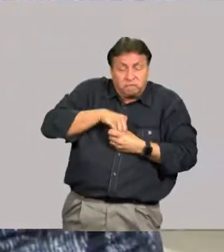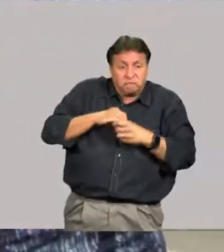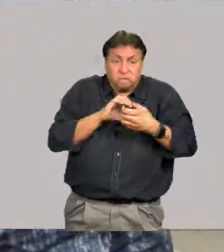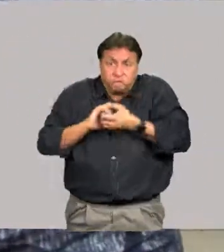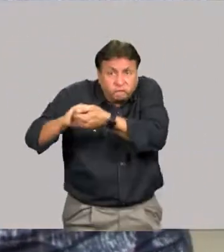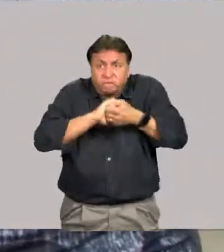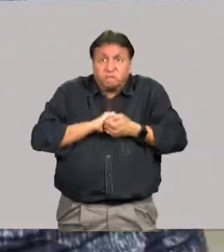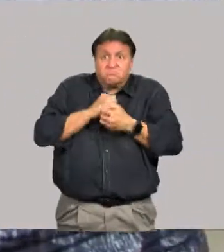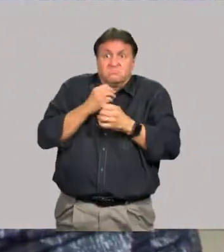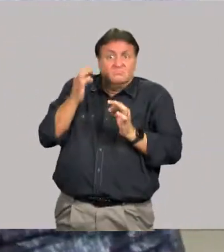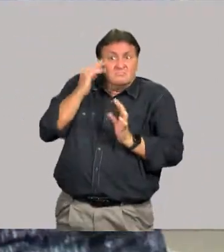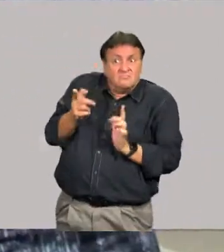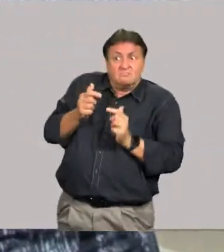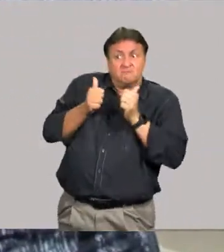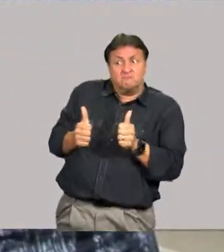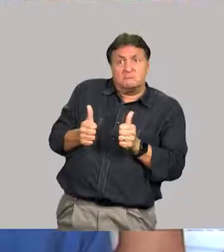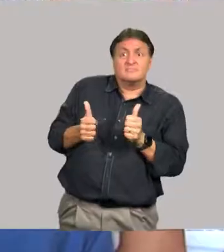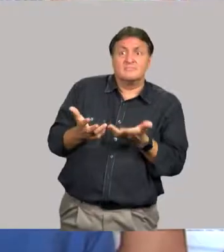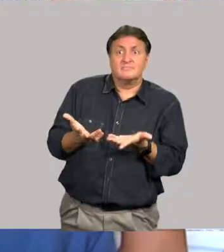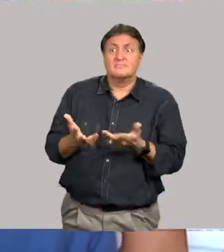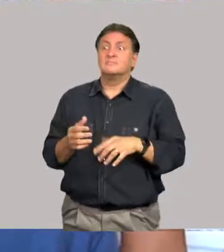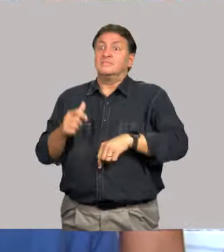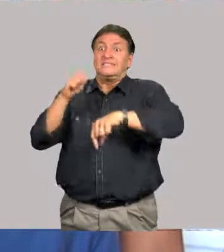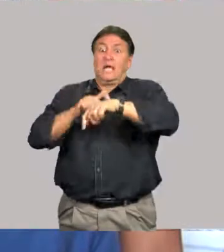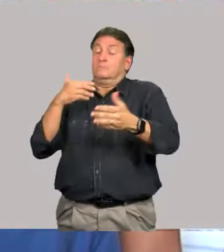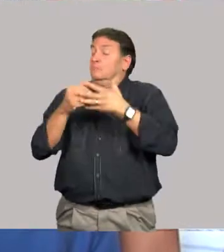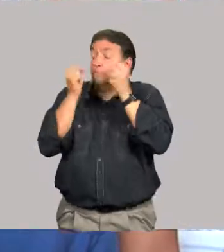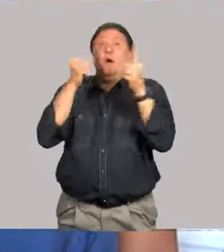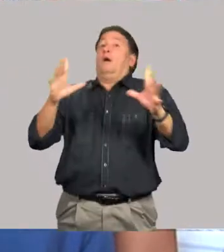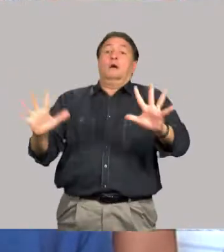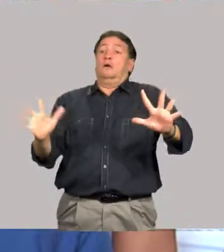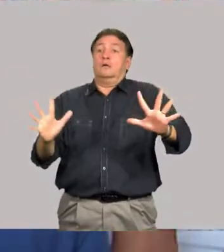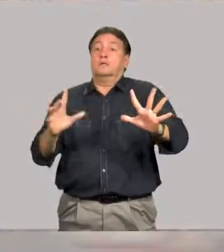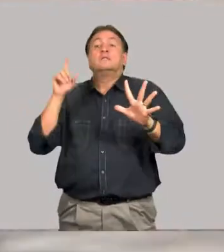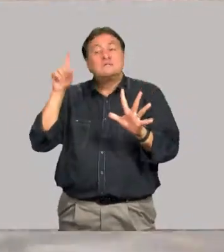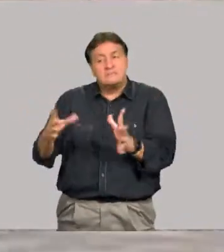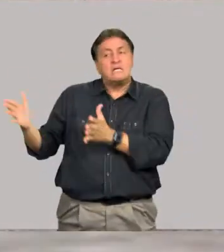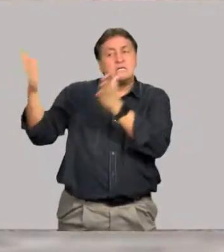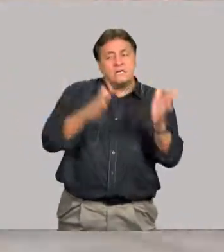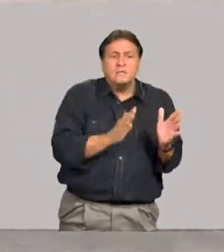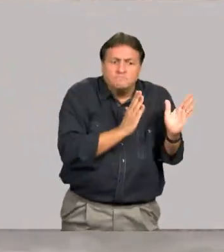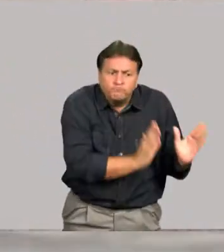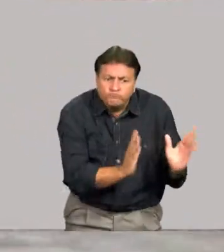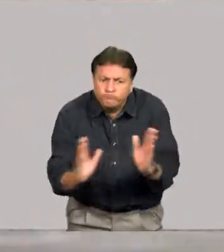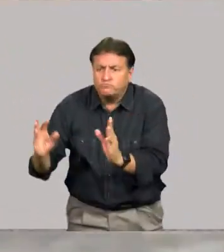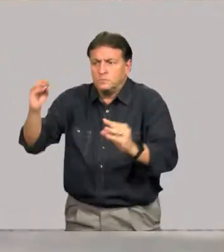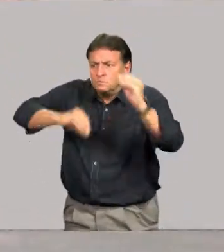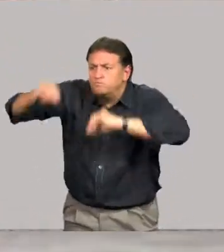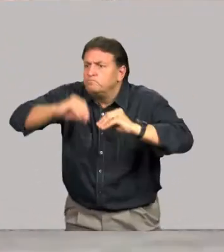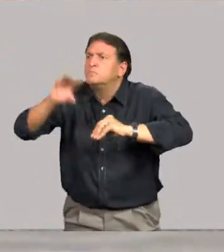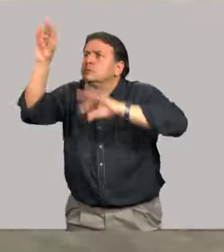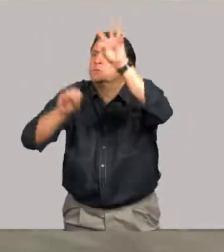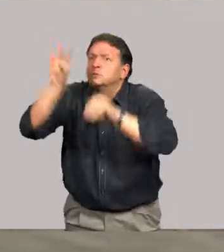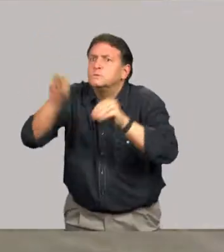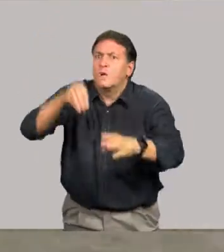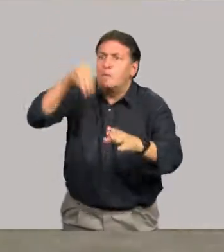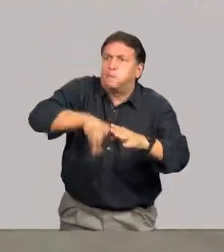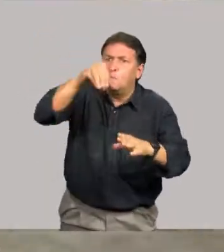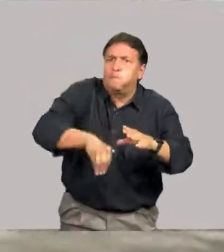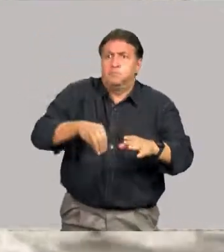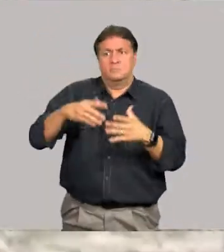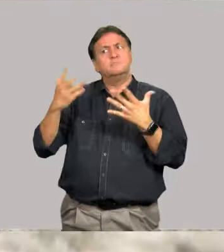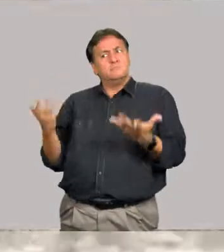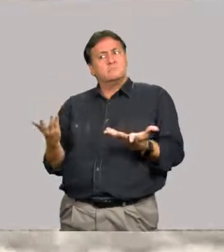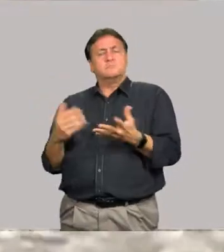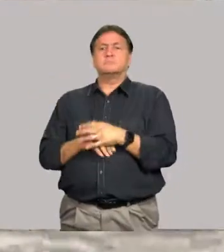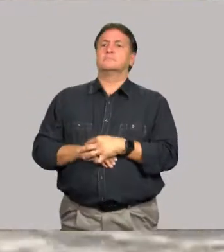emergency? Does your family know what to do? Is your family safe? When disaster strikes, you might not